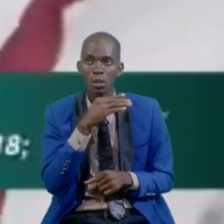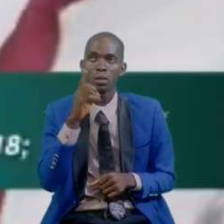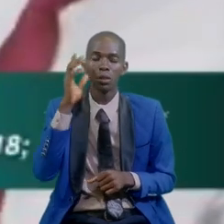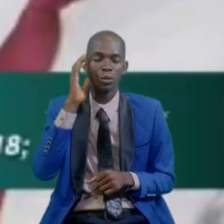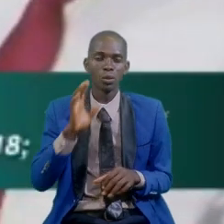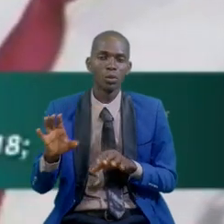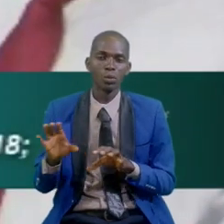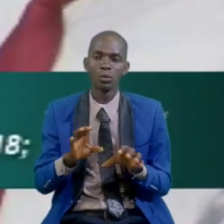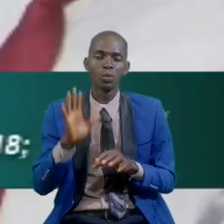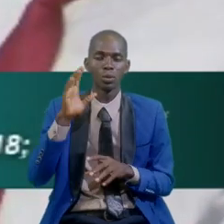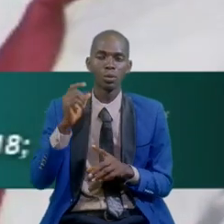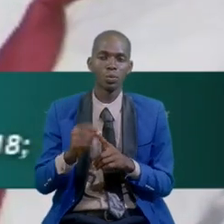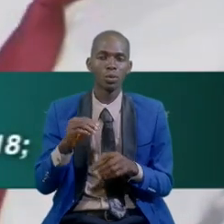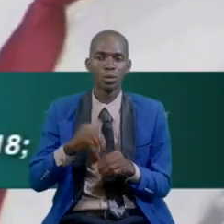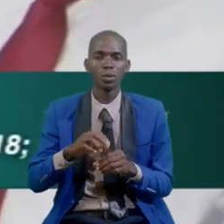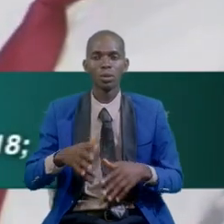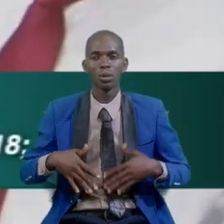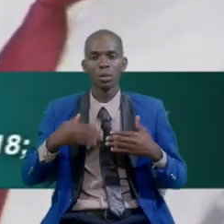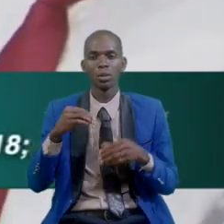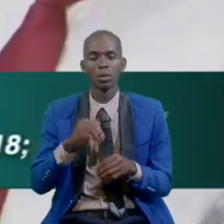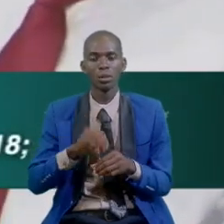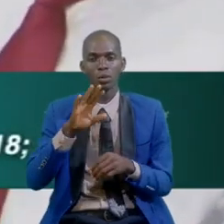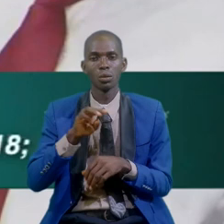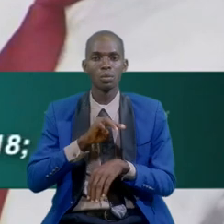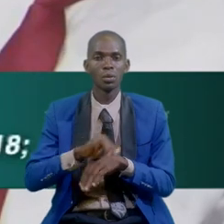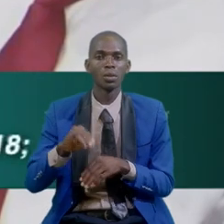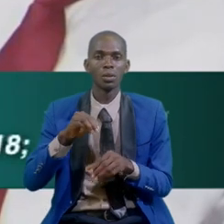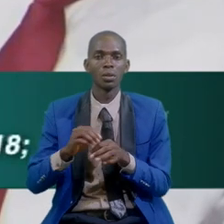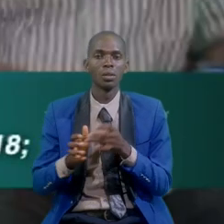his word in your life, in your ministry, in